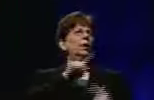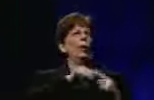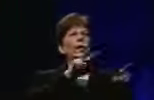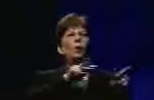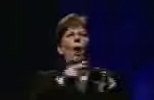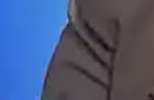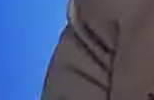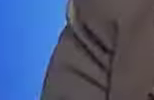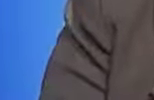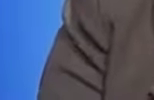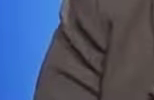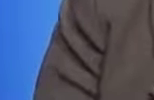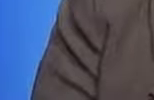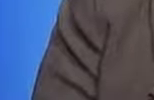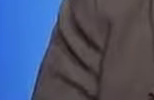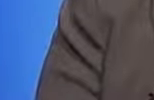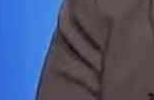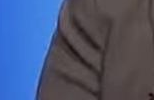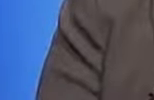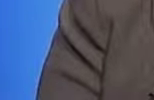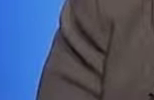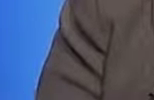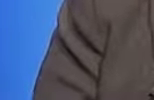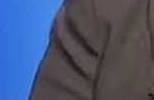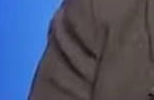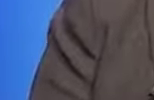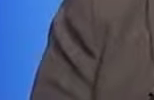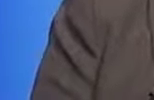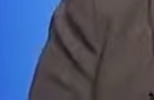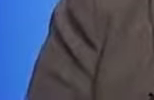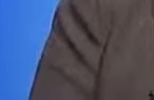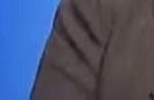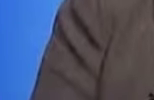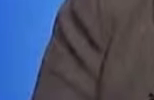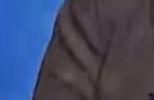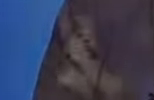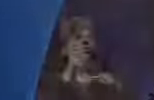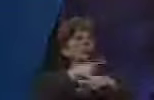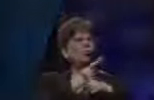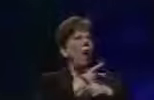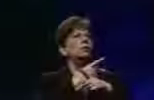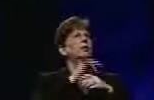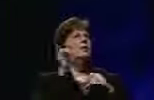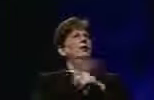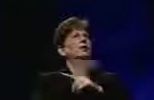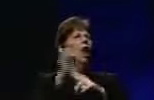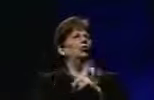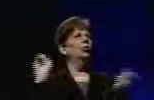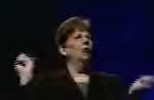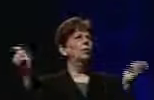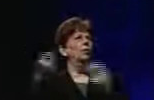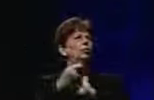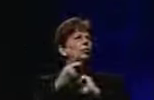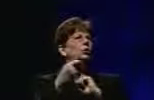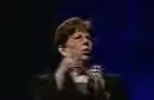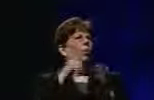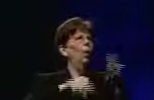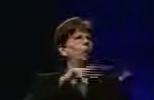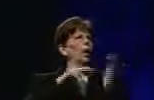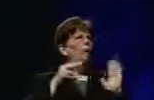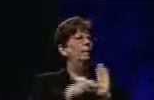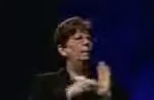rivers that were on fire, and people who were increasingly concerned about the products of our industrial revolution and what it meant